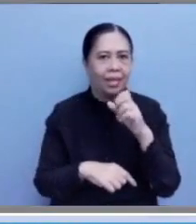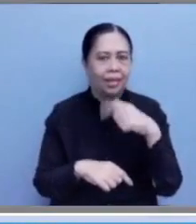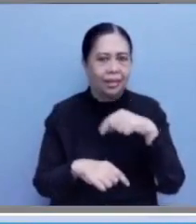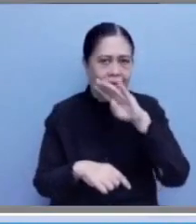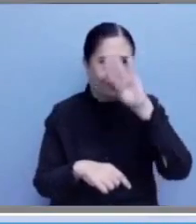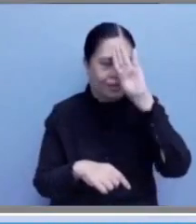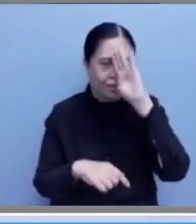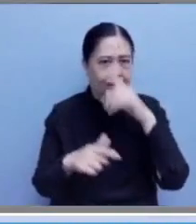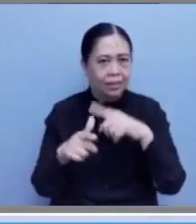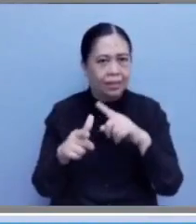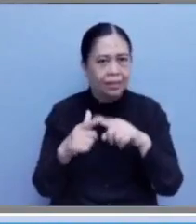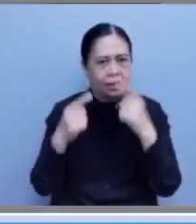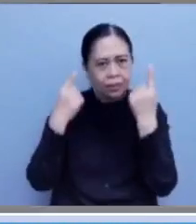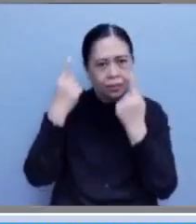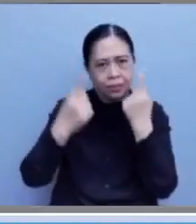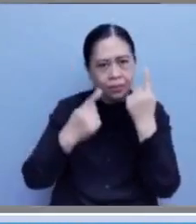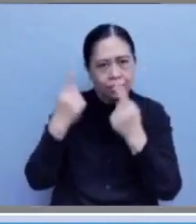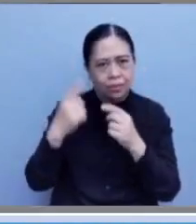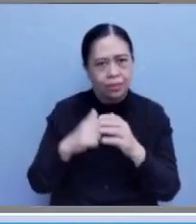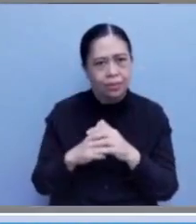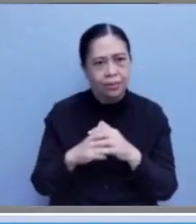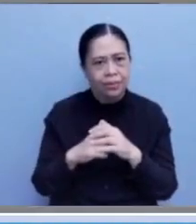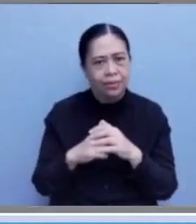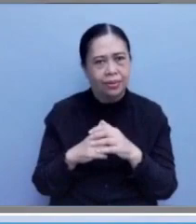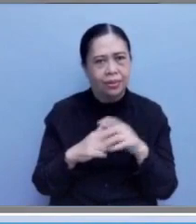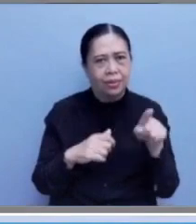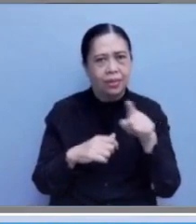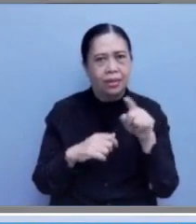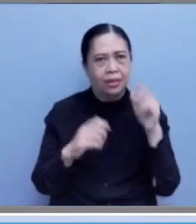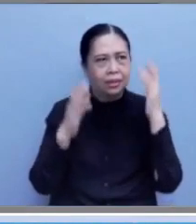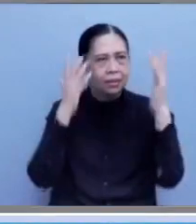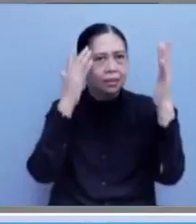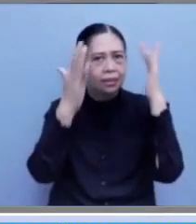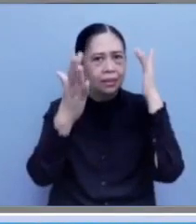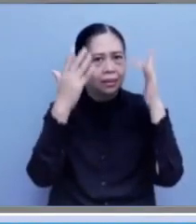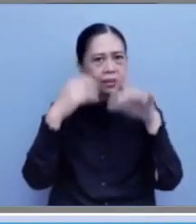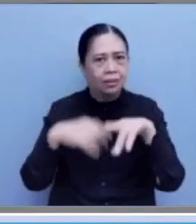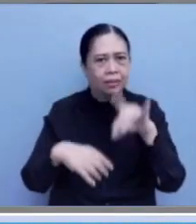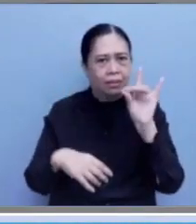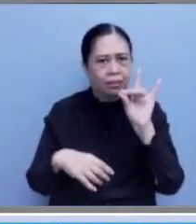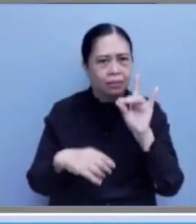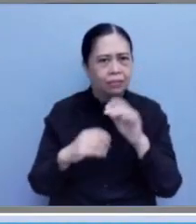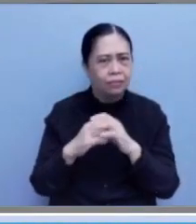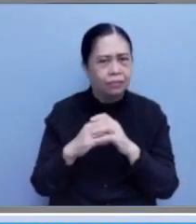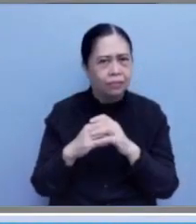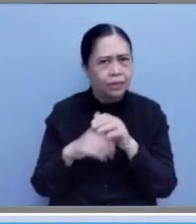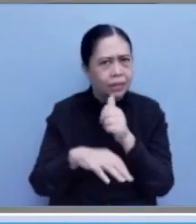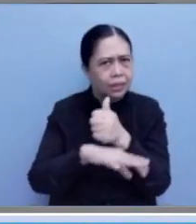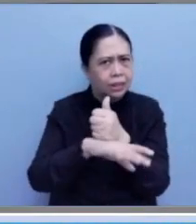was wandering in the, you know, sa gubat, and I found mga gum that